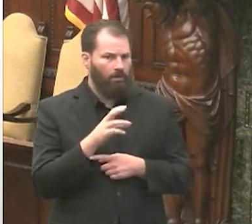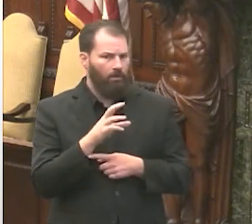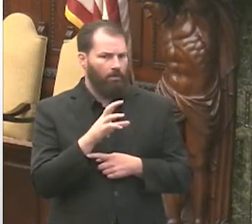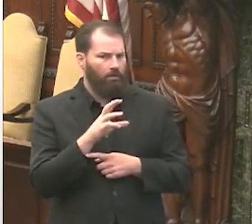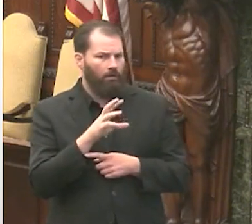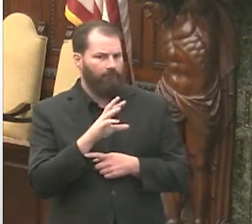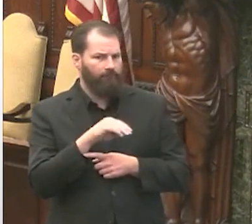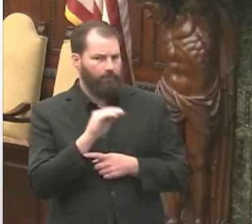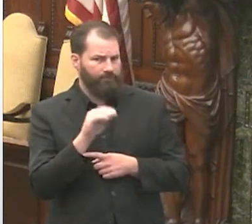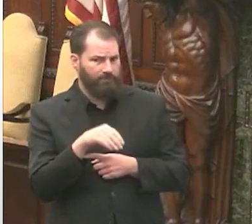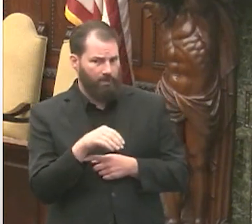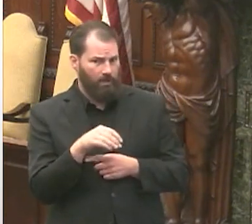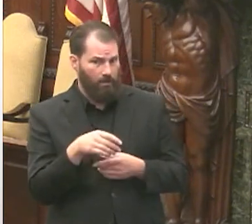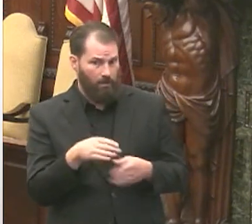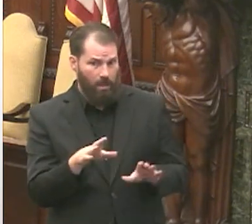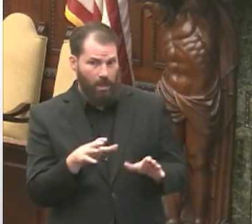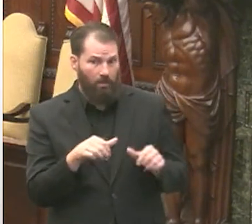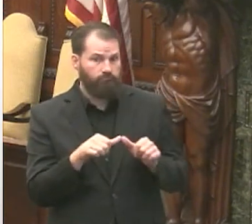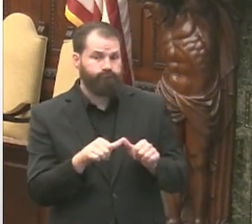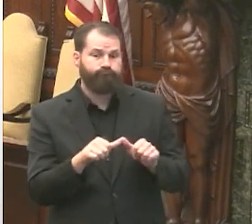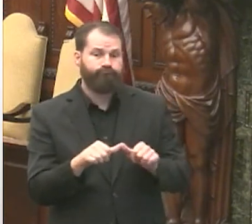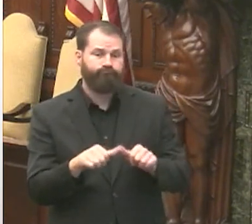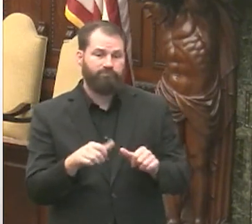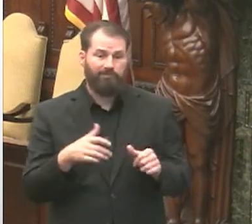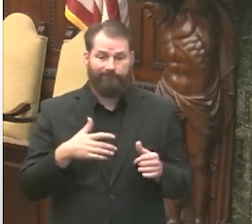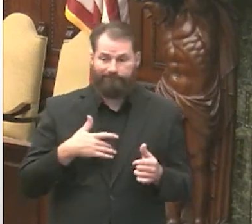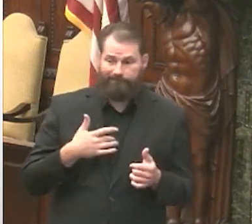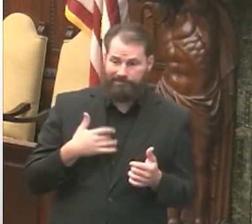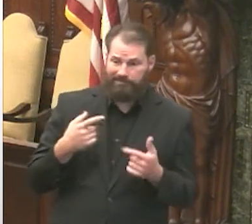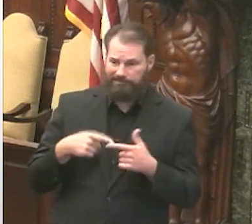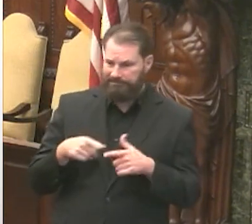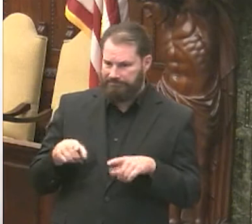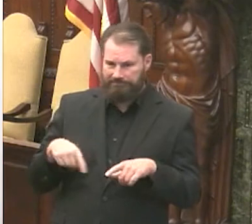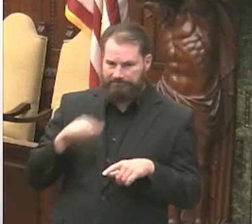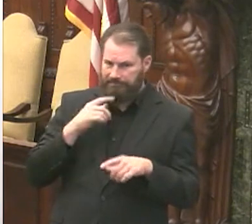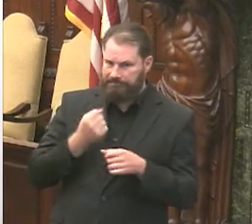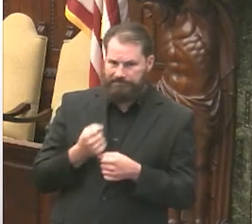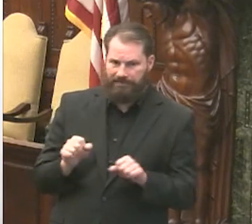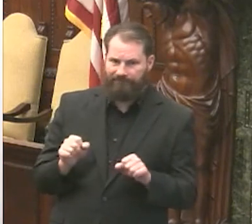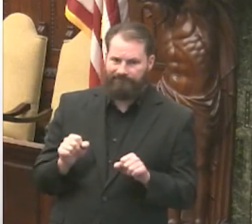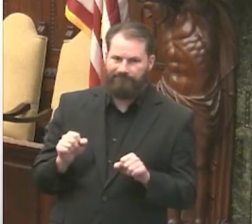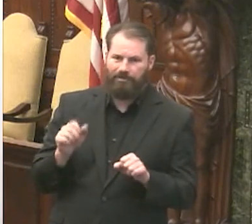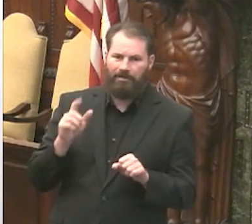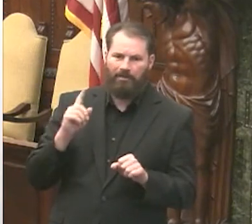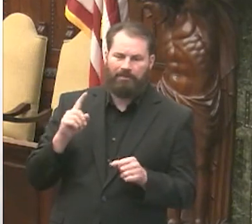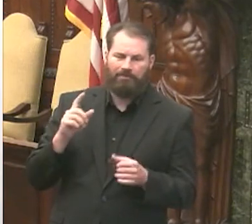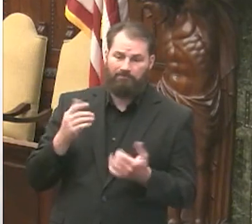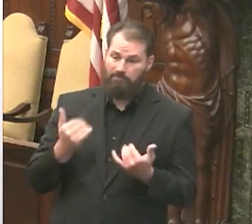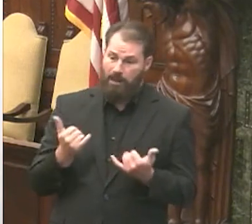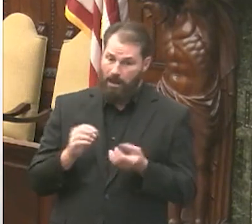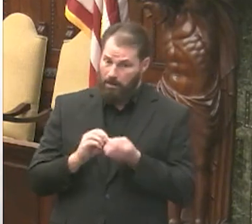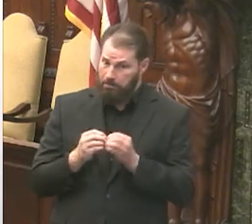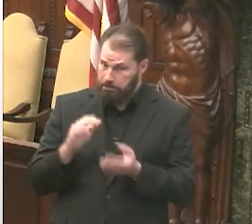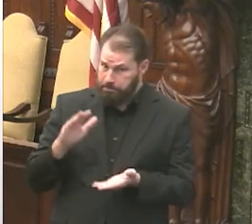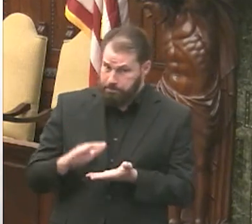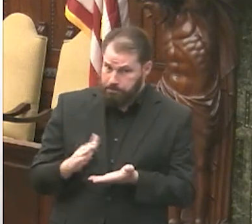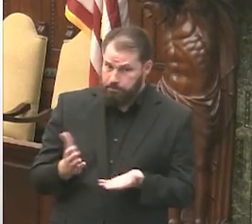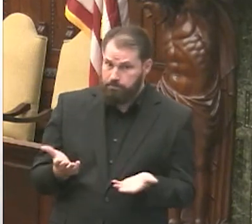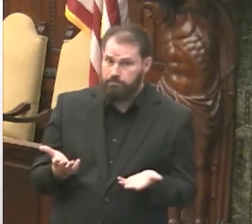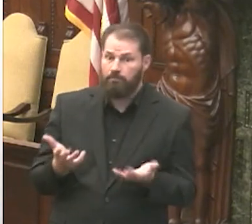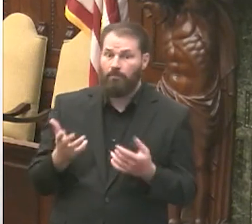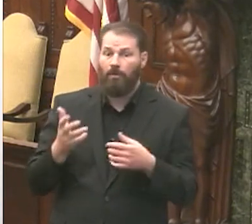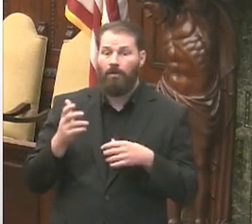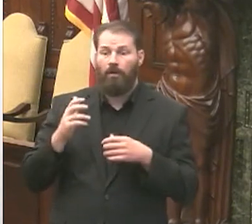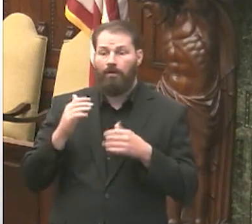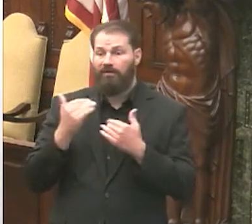safe. So if case counts continue to be low, we don't have evidence of spread within restaurants, we will continue to allow the restaurants to do that. If case